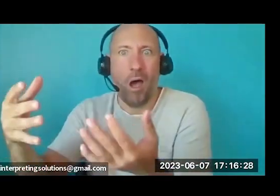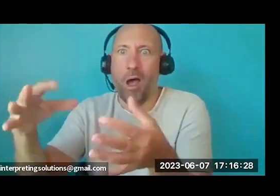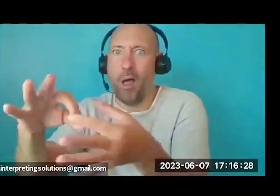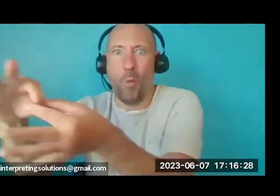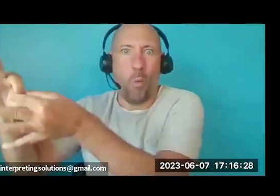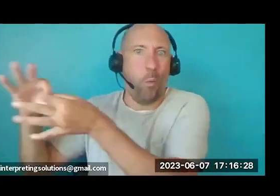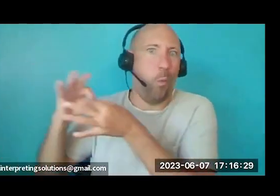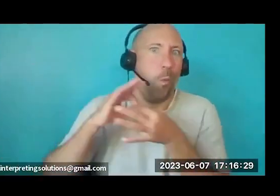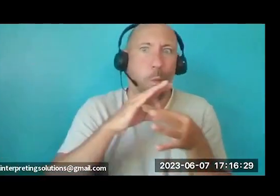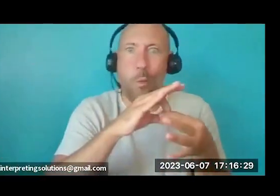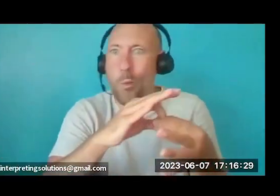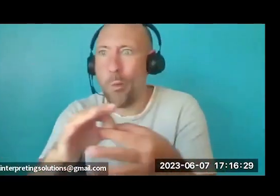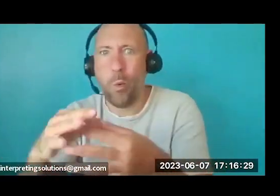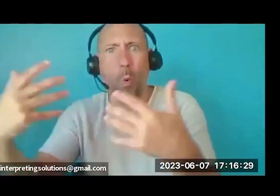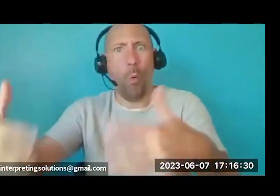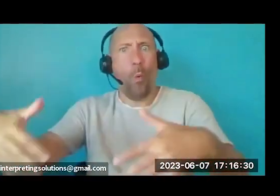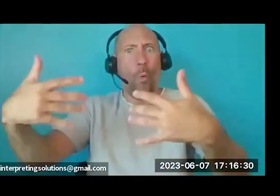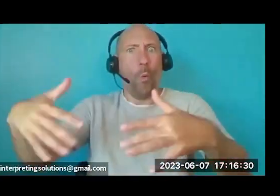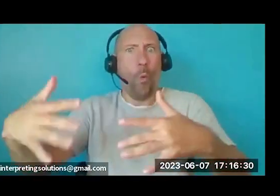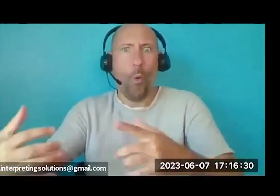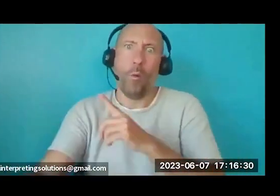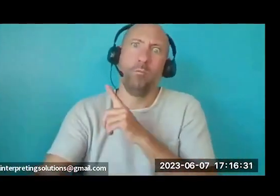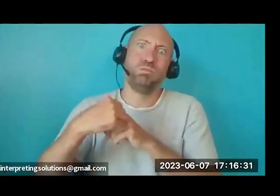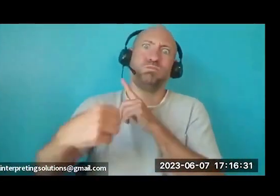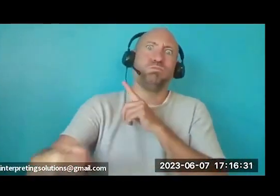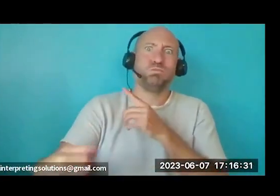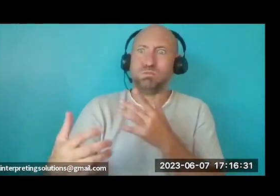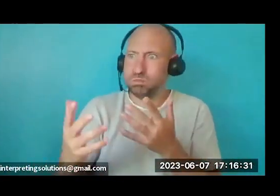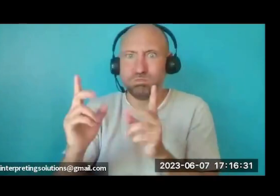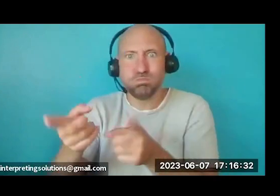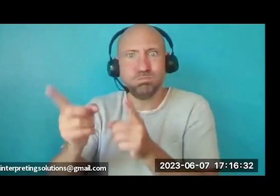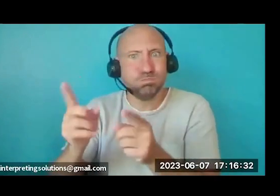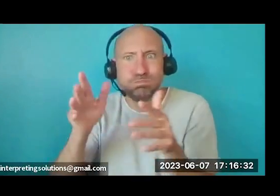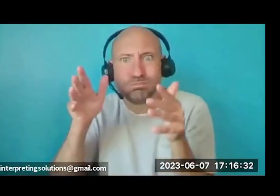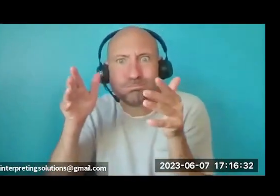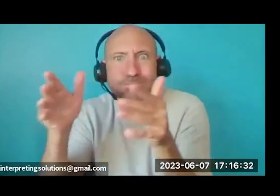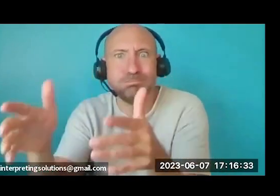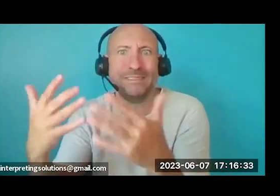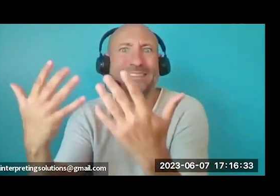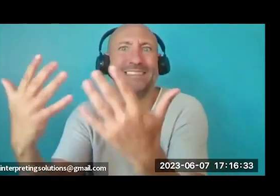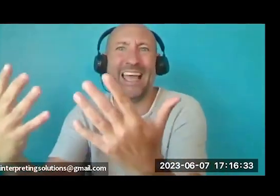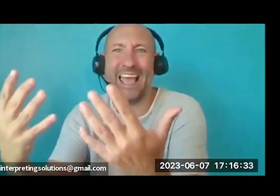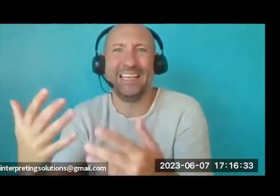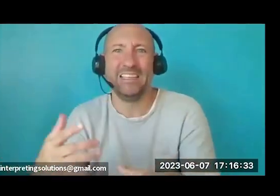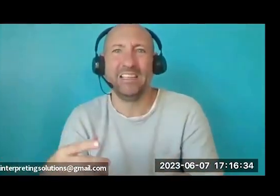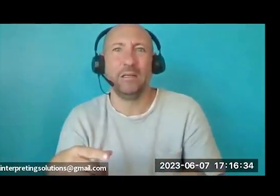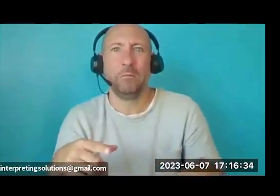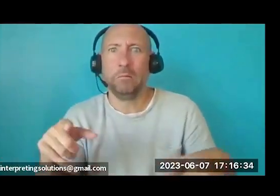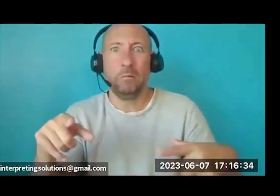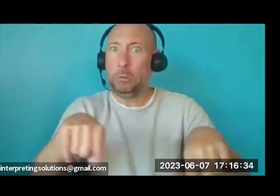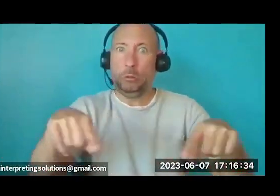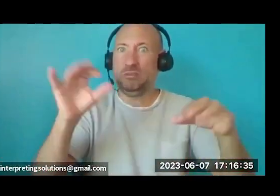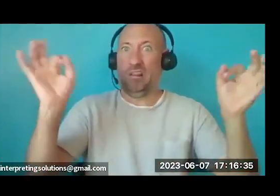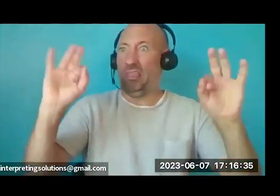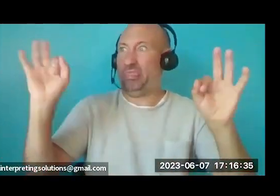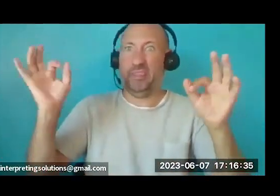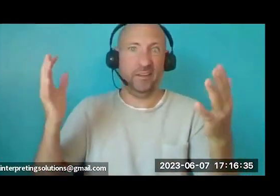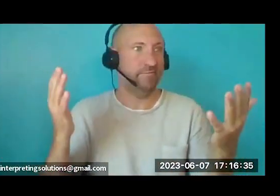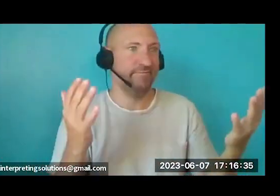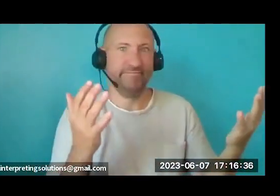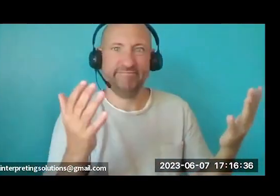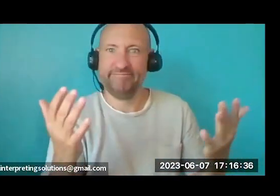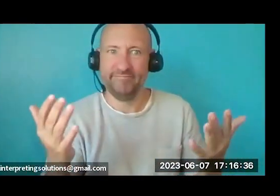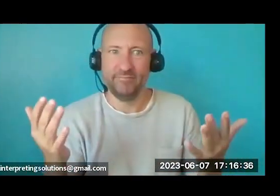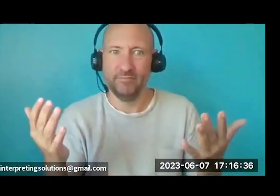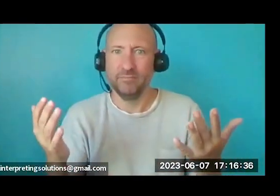that can enrich the aesthetic experience. The fact that deaf perception does not use the music channel should not be